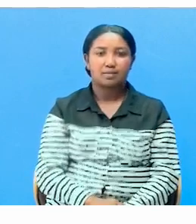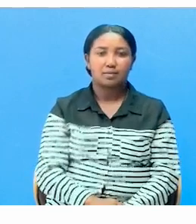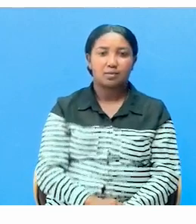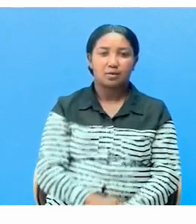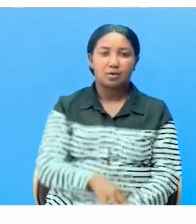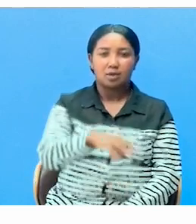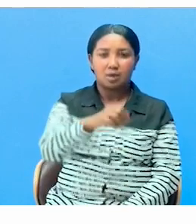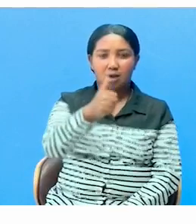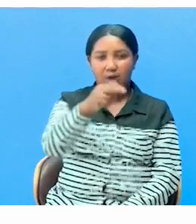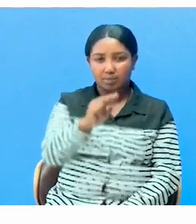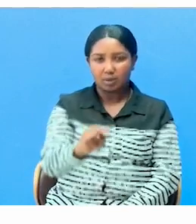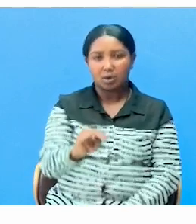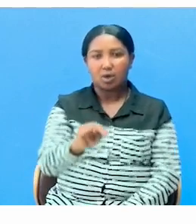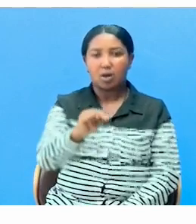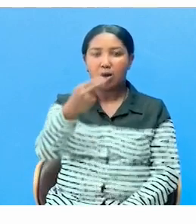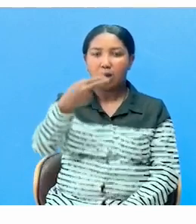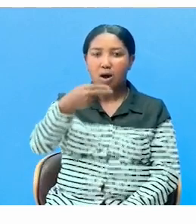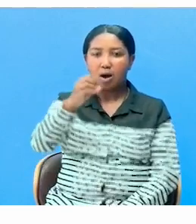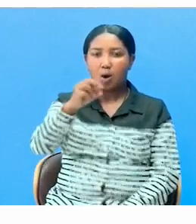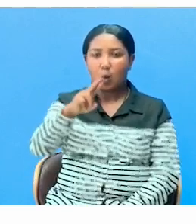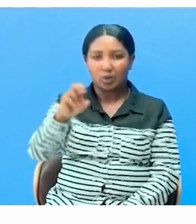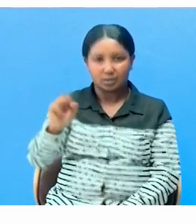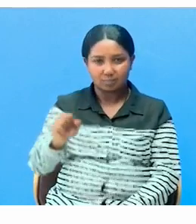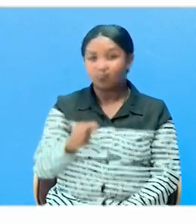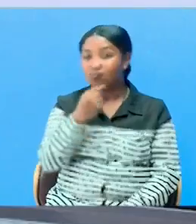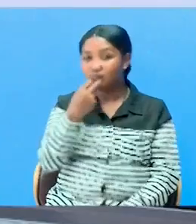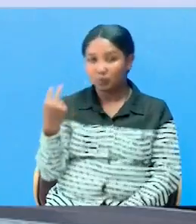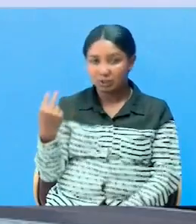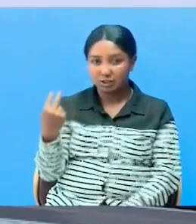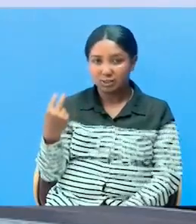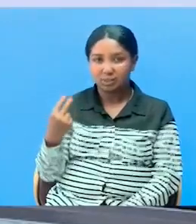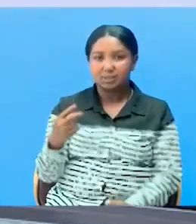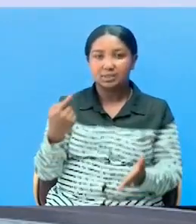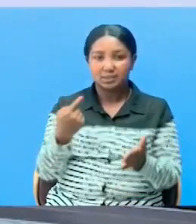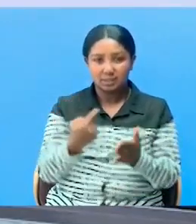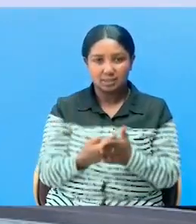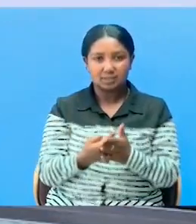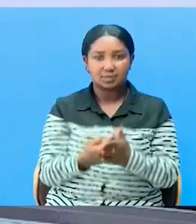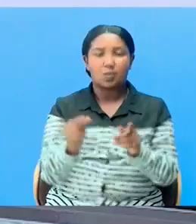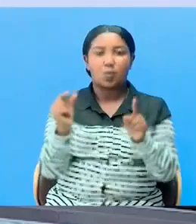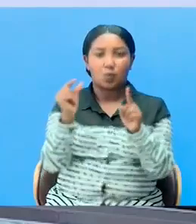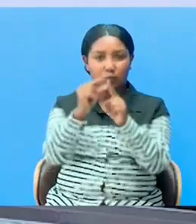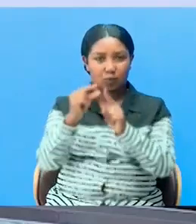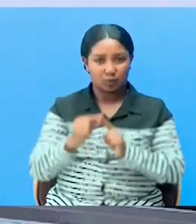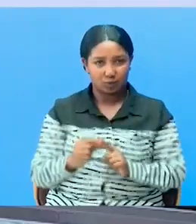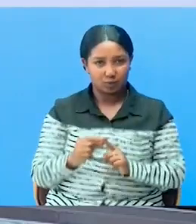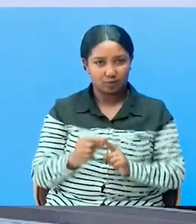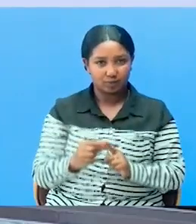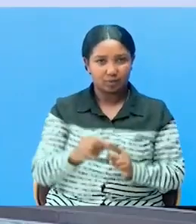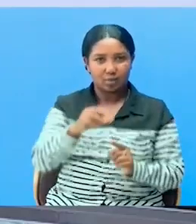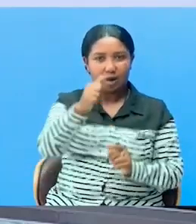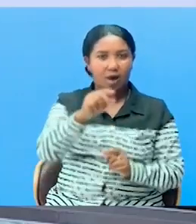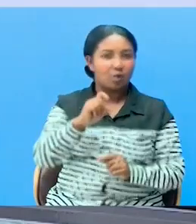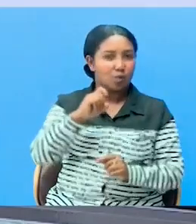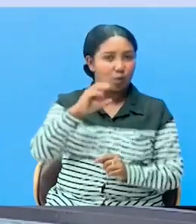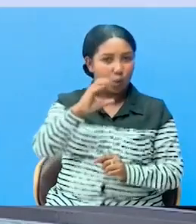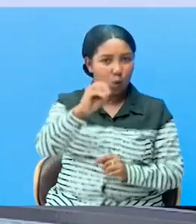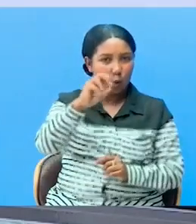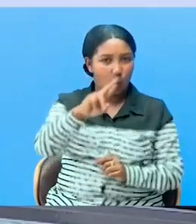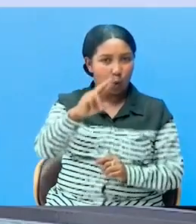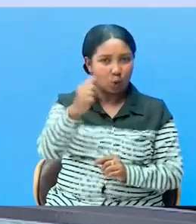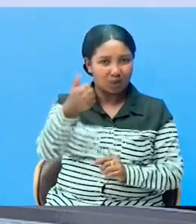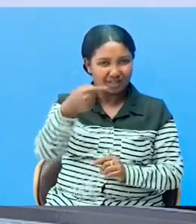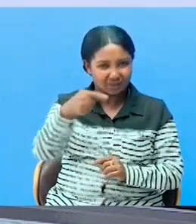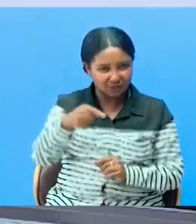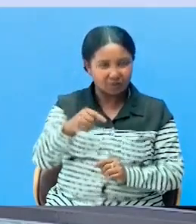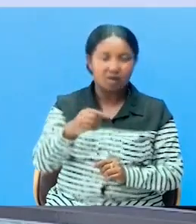an owl. Look at these words: an orange, an